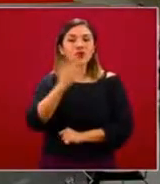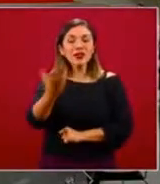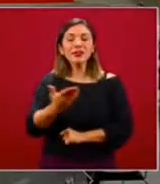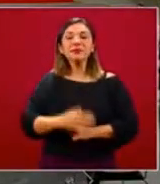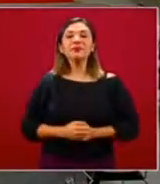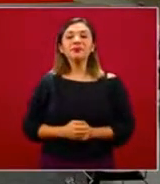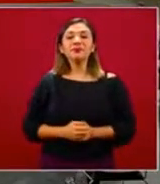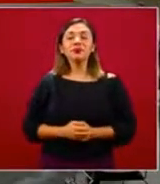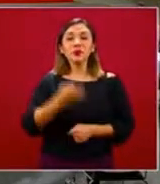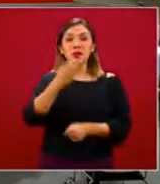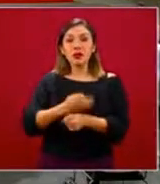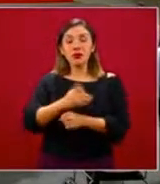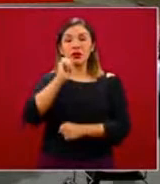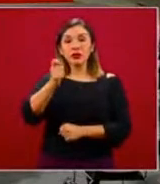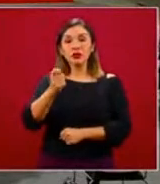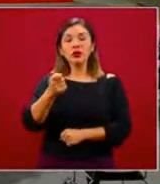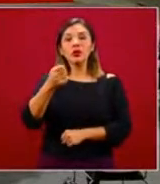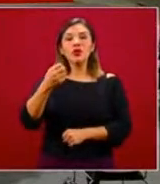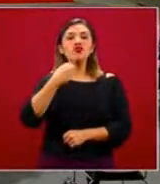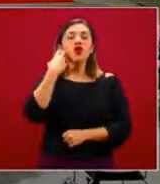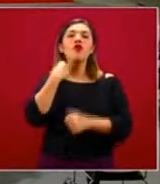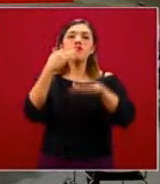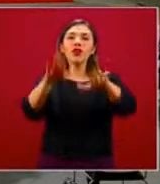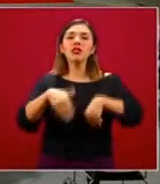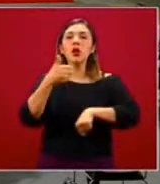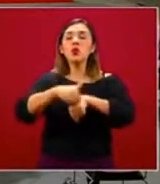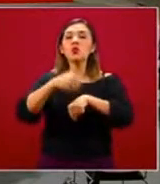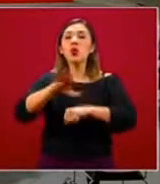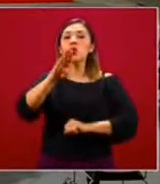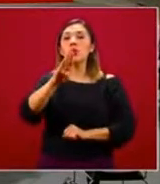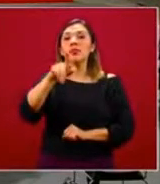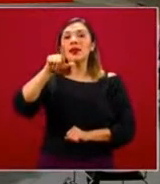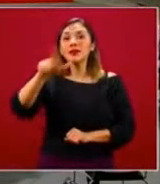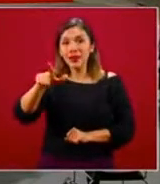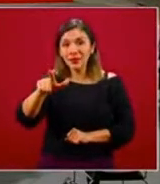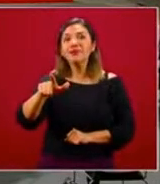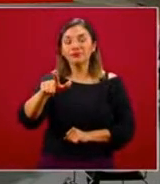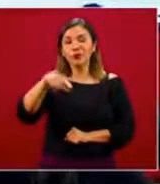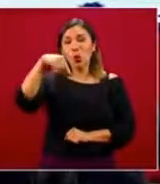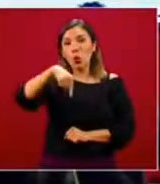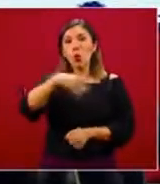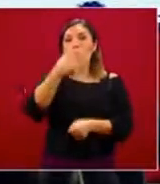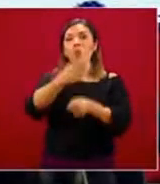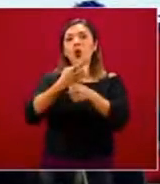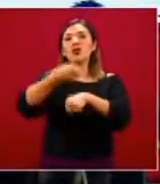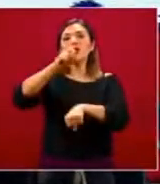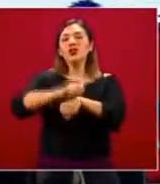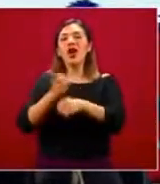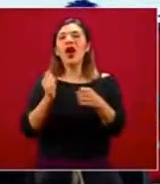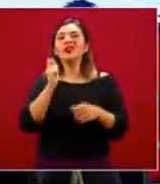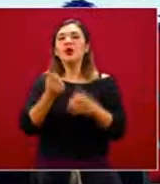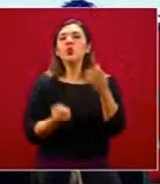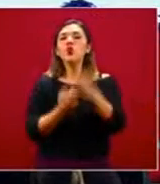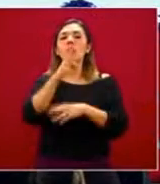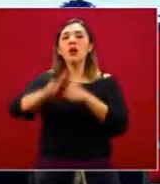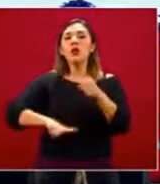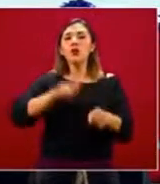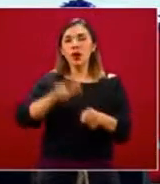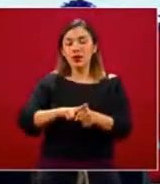get ready about the epidemic of dengue, because these both epidemics are going to coexist.